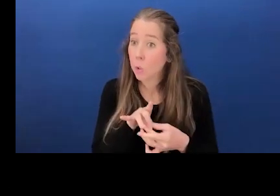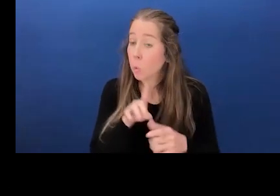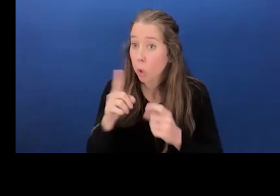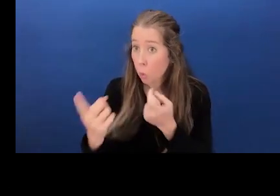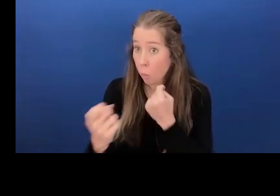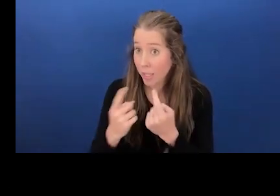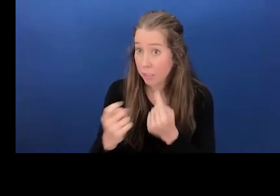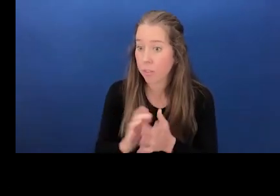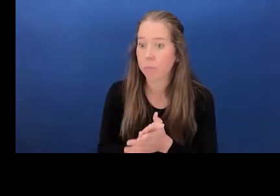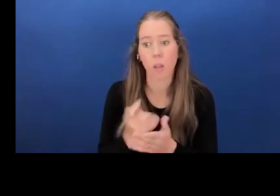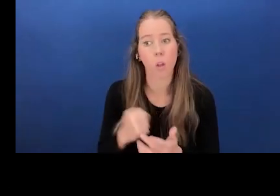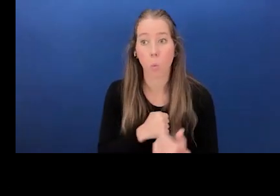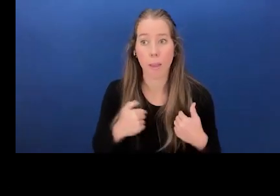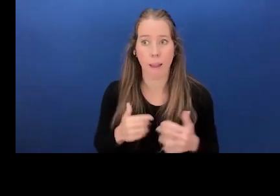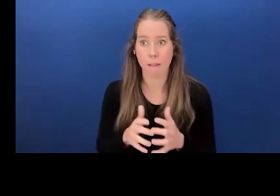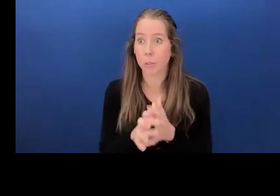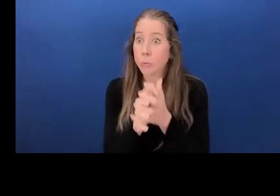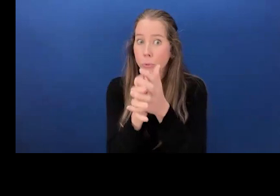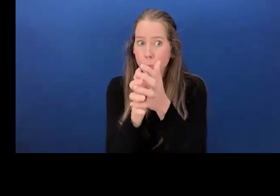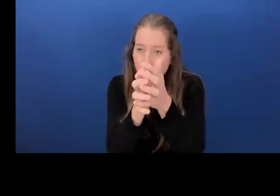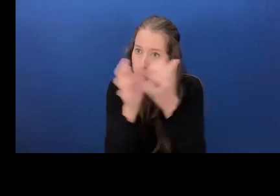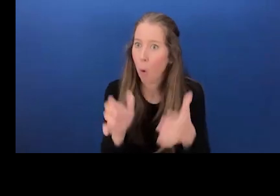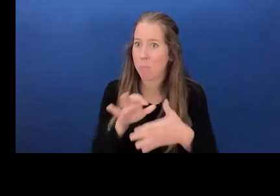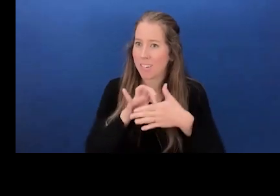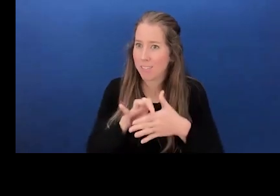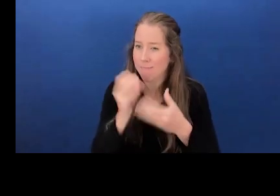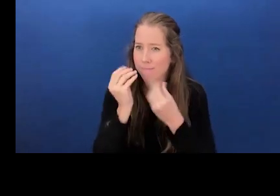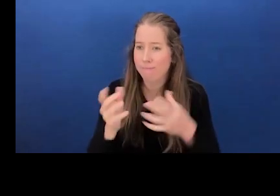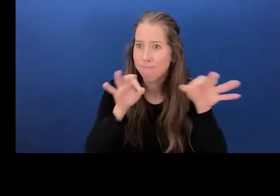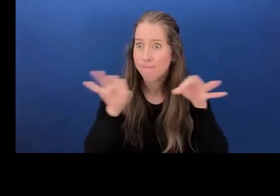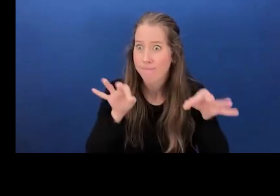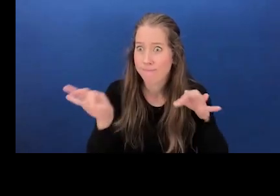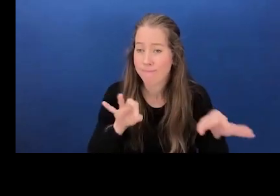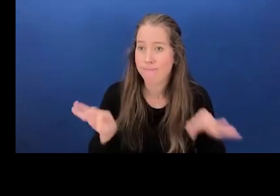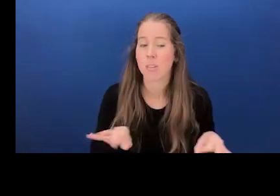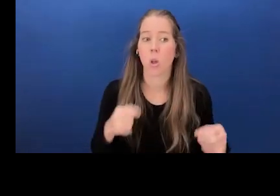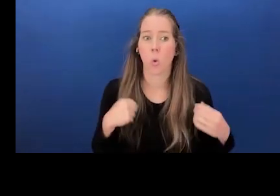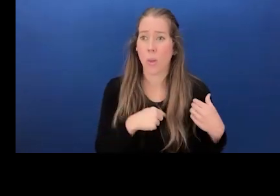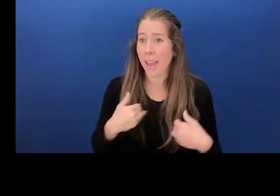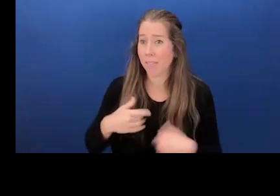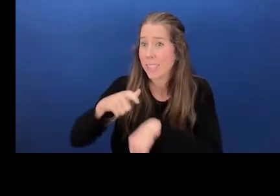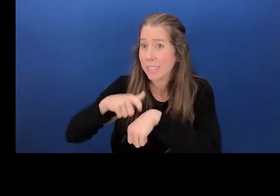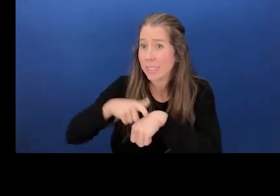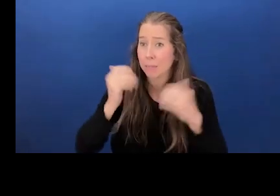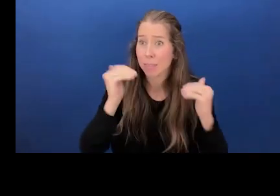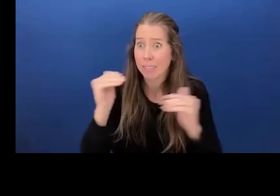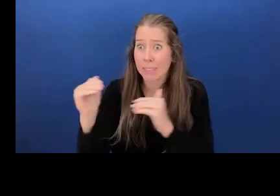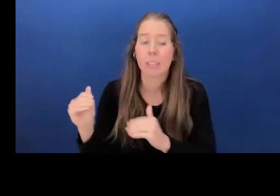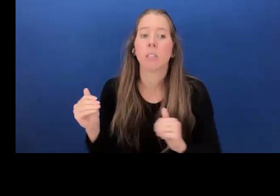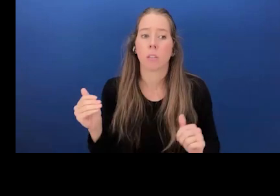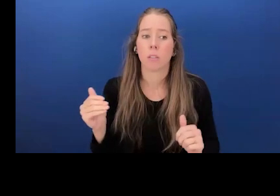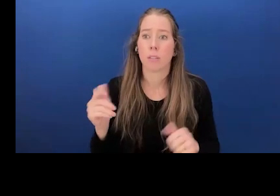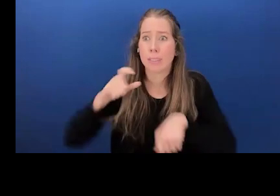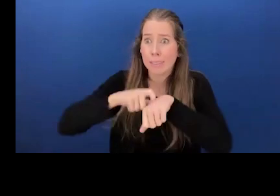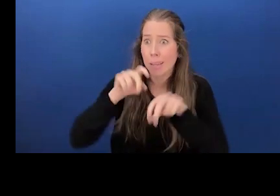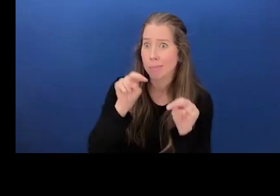we have so much content to cover, and we've got this kind of timed out, what we're